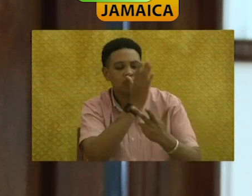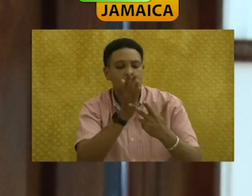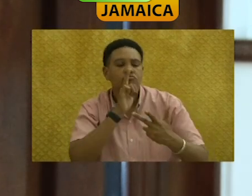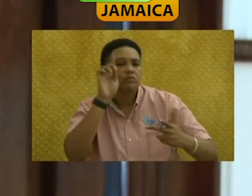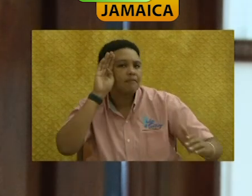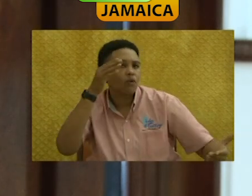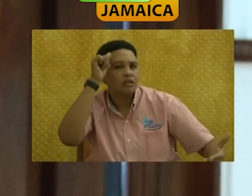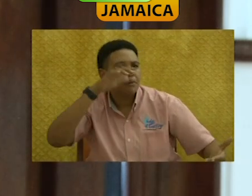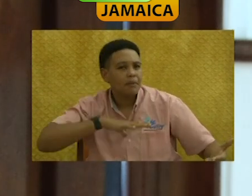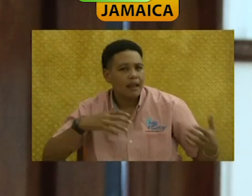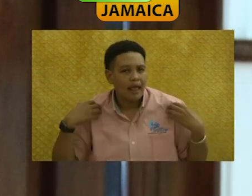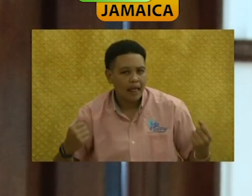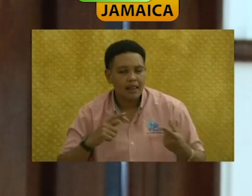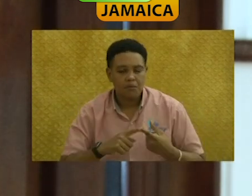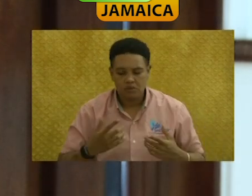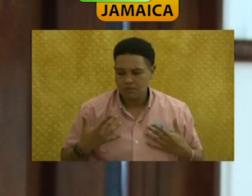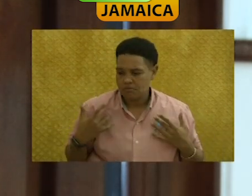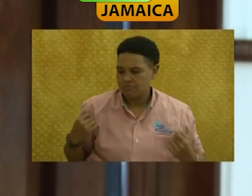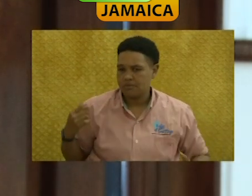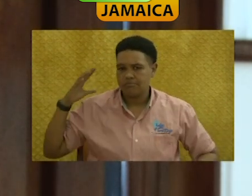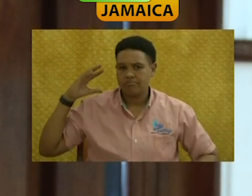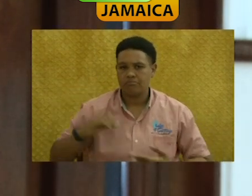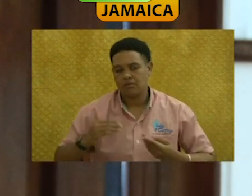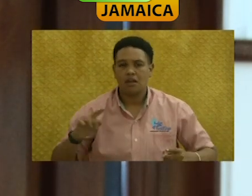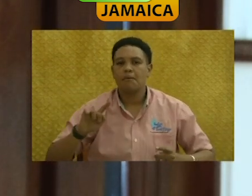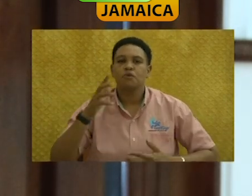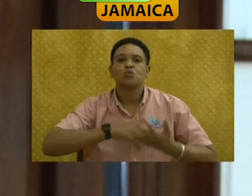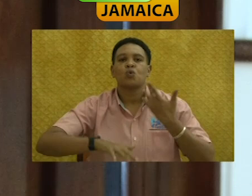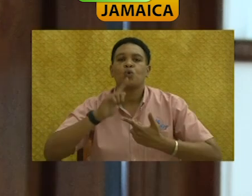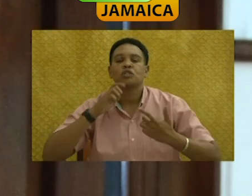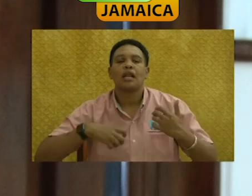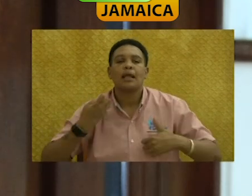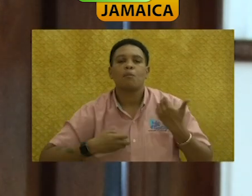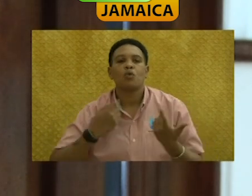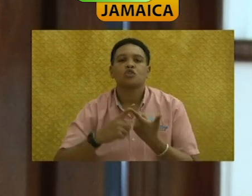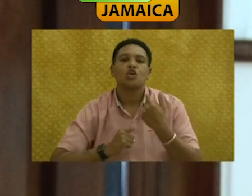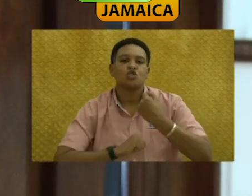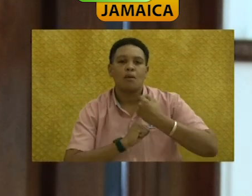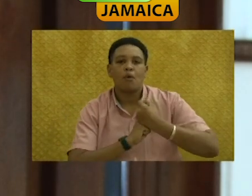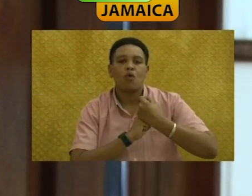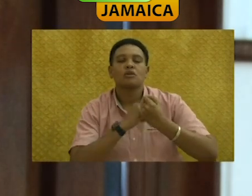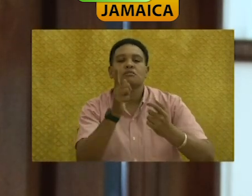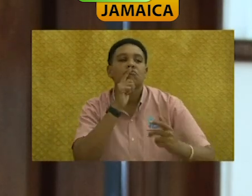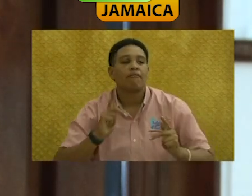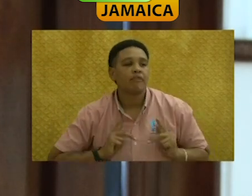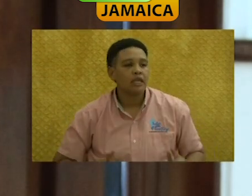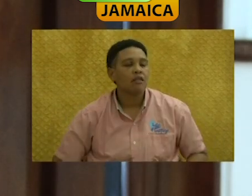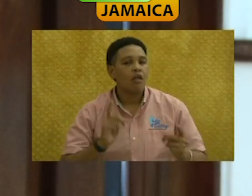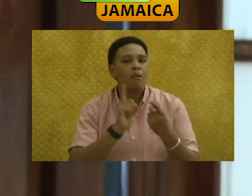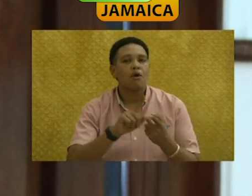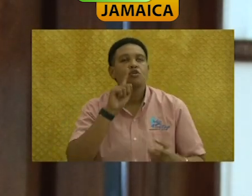on men's health and well-being, social, emotional support, physical